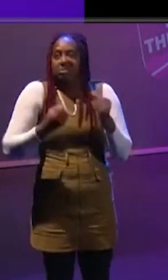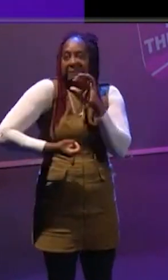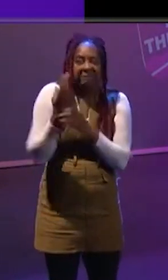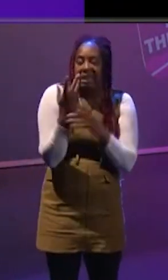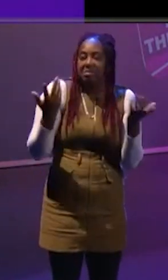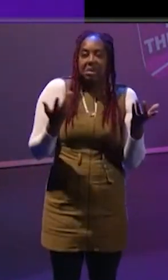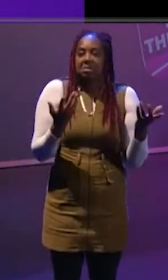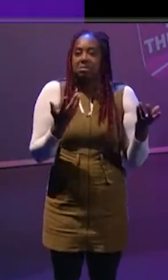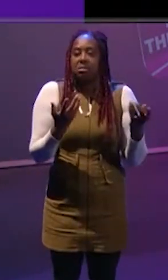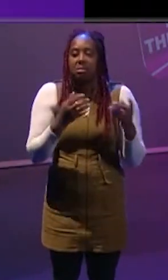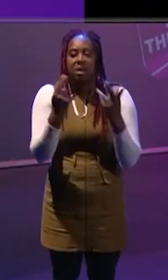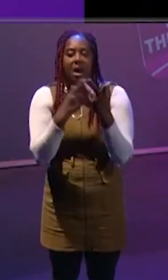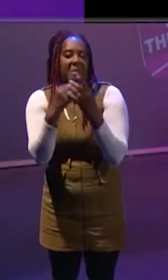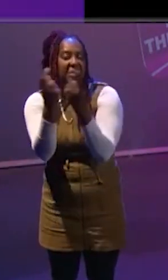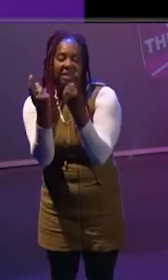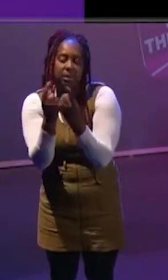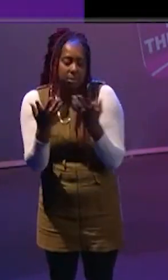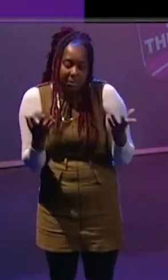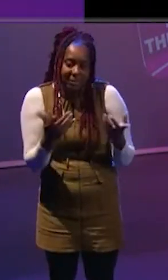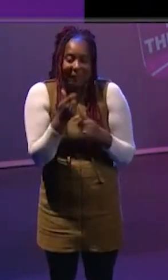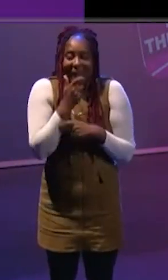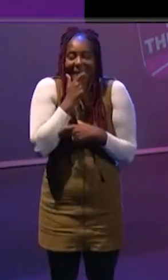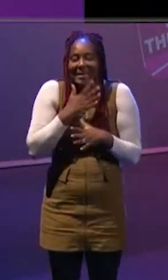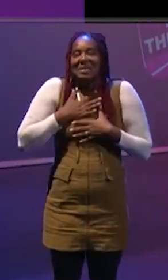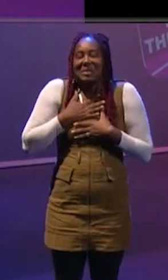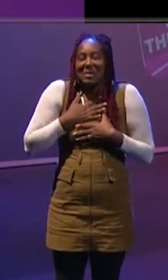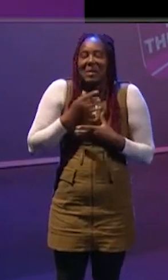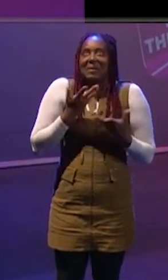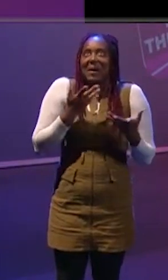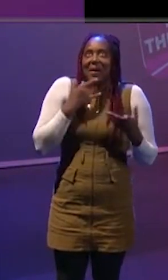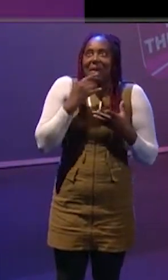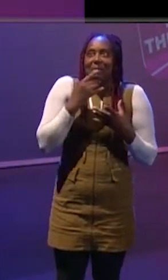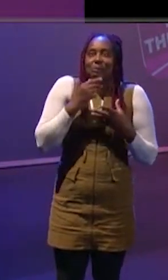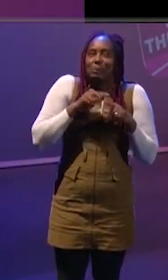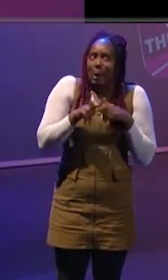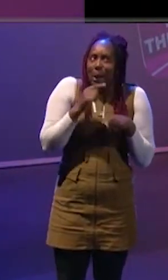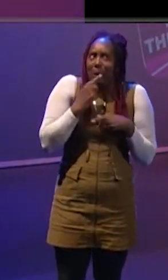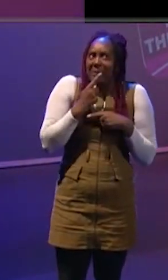about some other things as well. I'm trying really not make myself sound terrible.